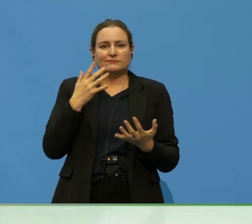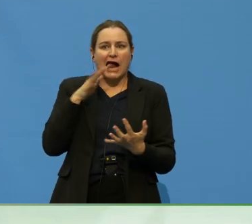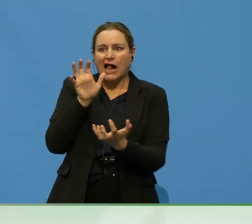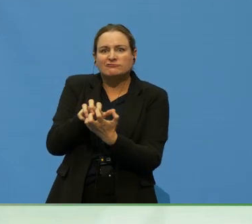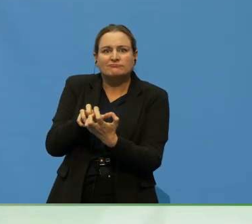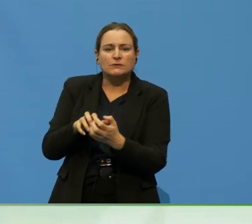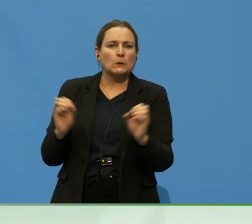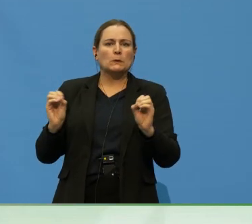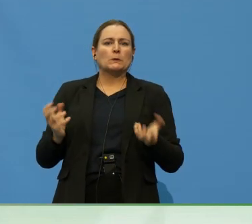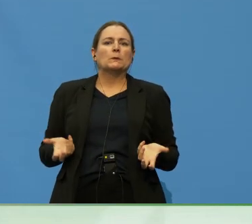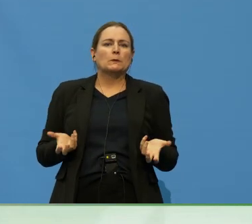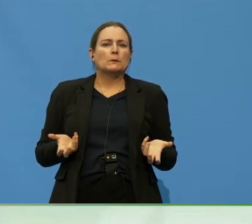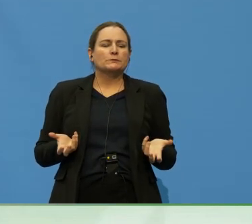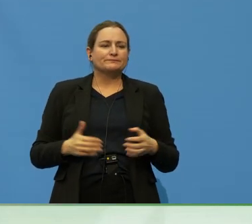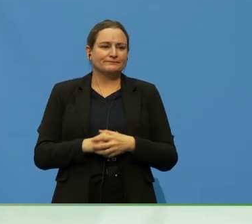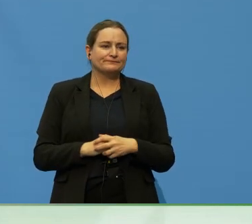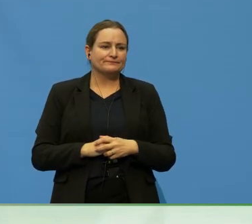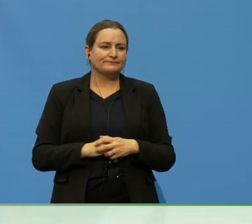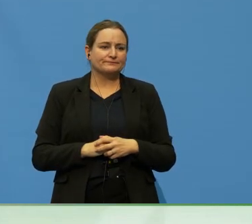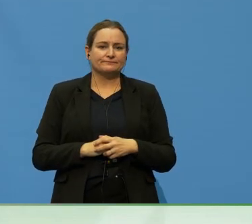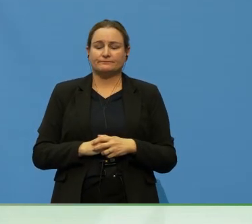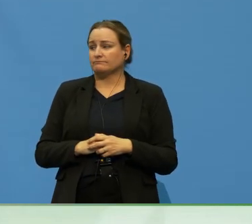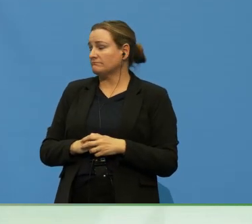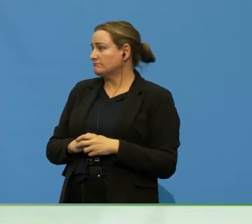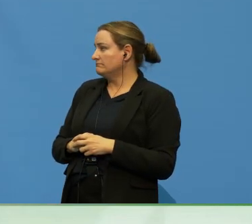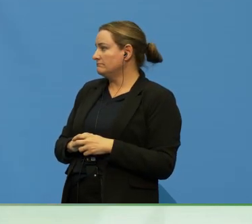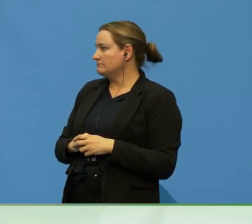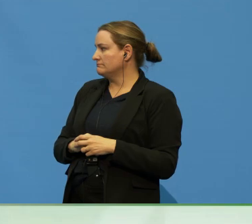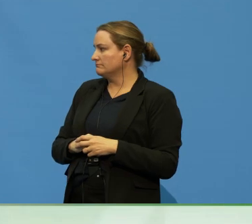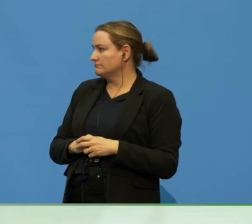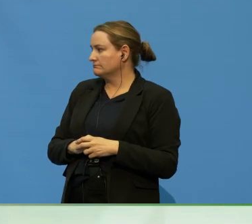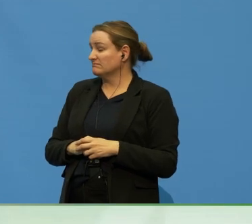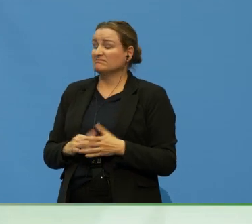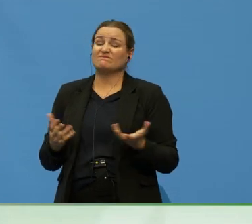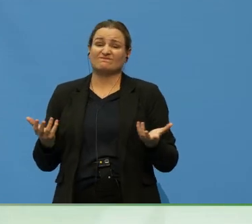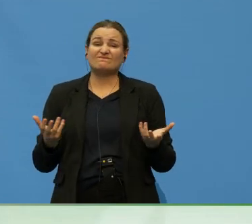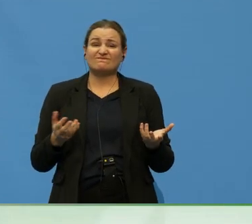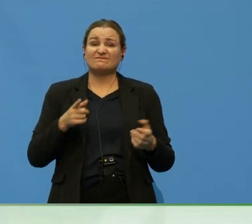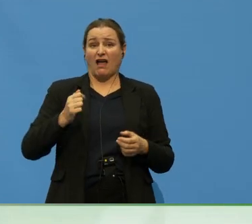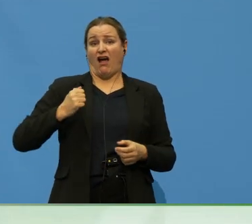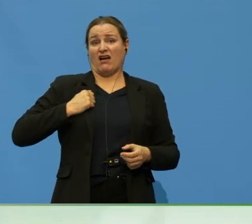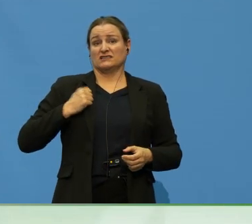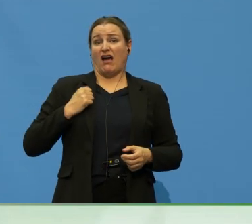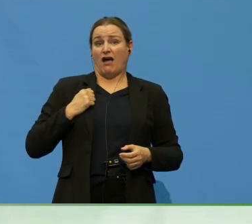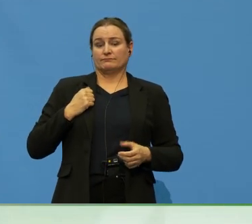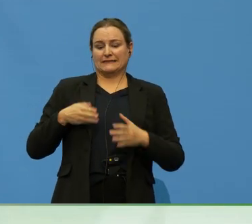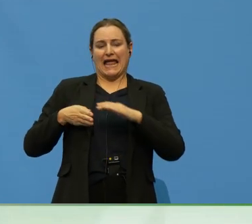Carla, back to you. You mentioned already some of the principles that the Canadian Accessibility Act was built